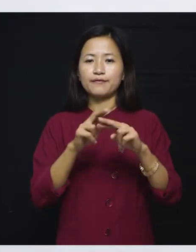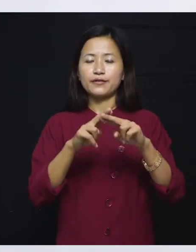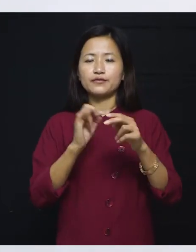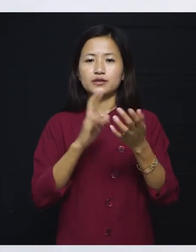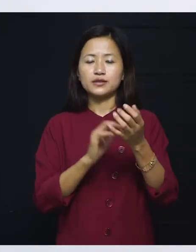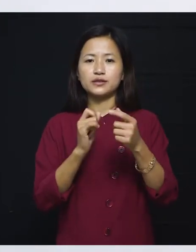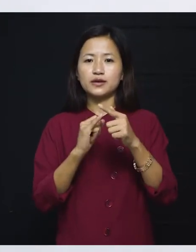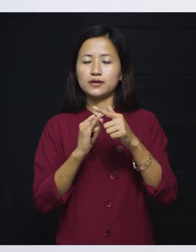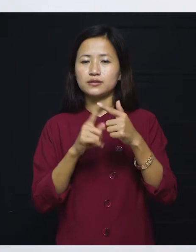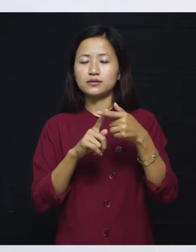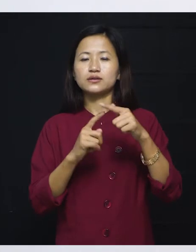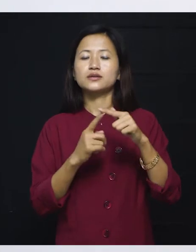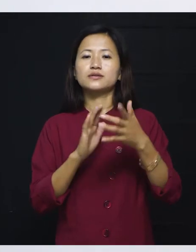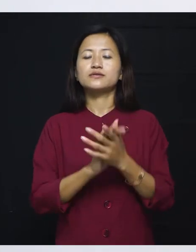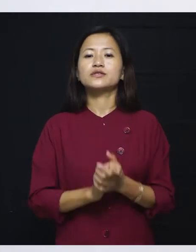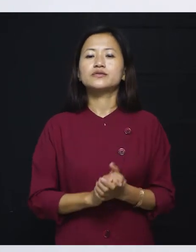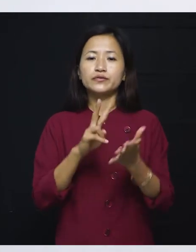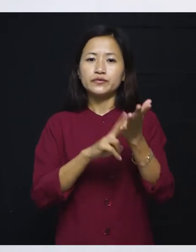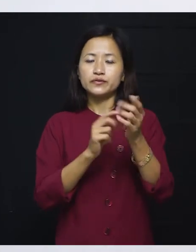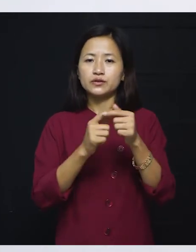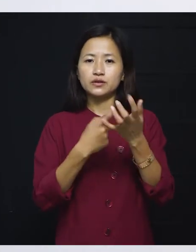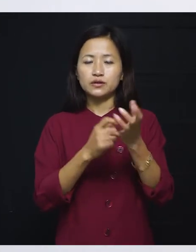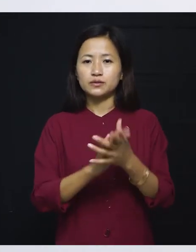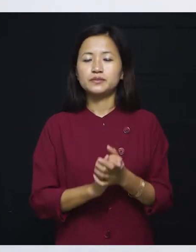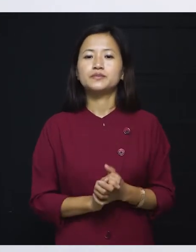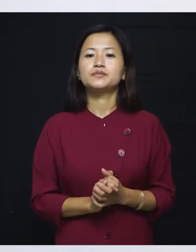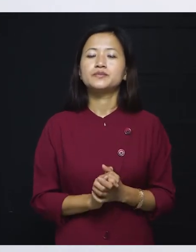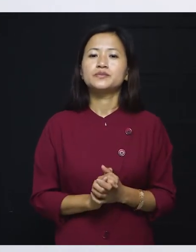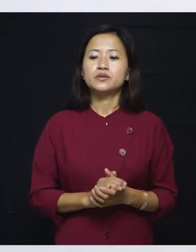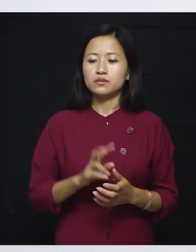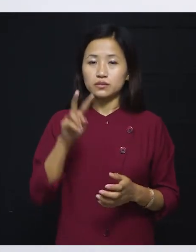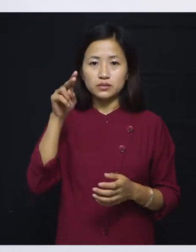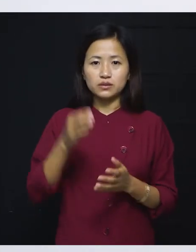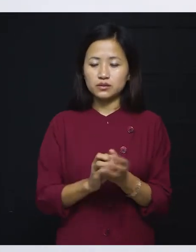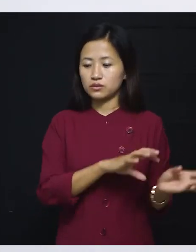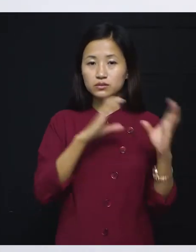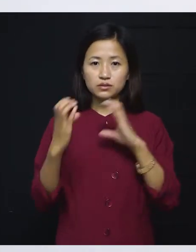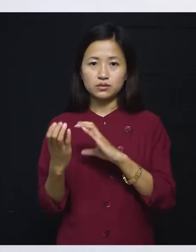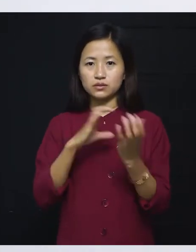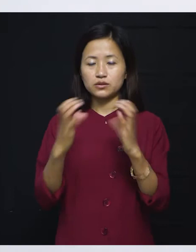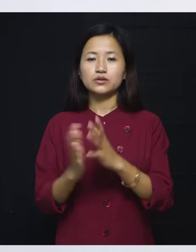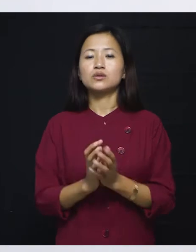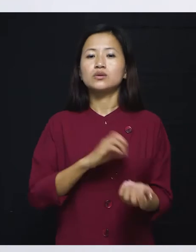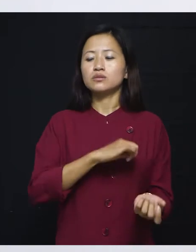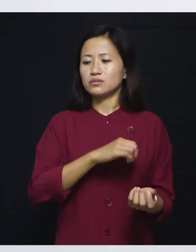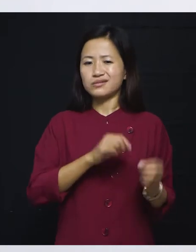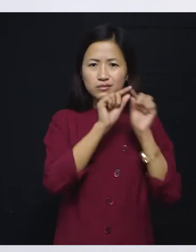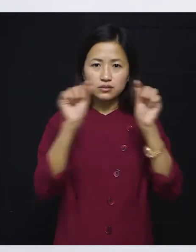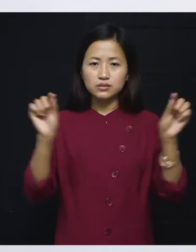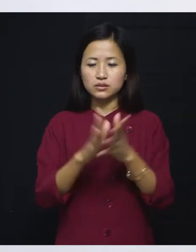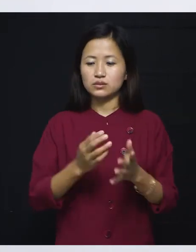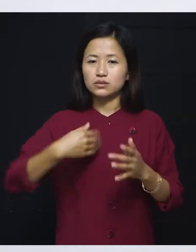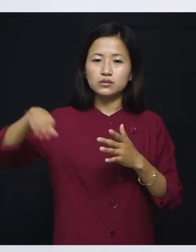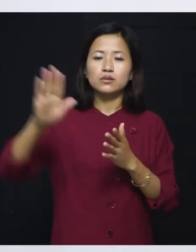or we can change only the finite verb, because if you change the non-finite verb, your sentences will go wrong. That's why